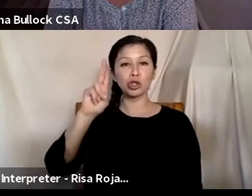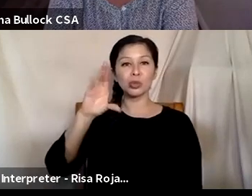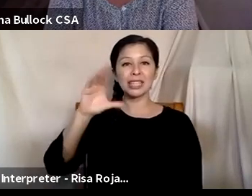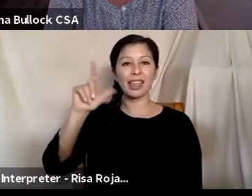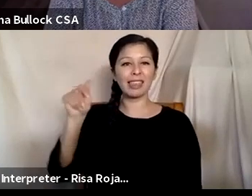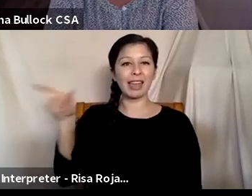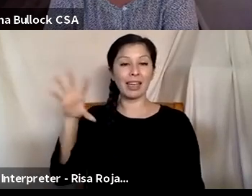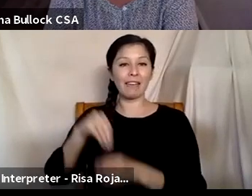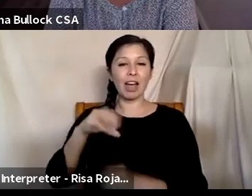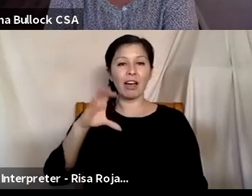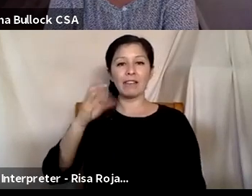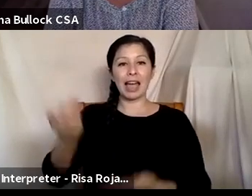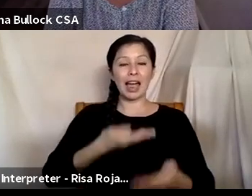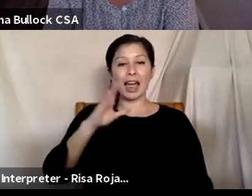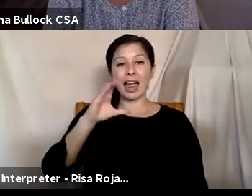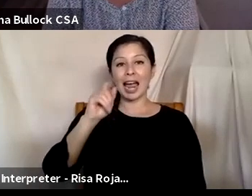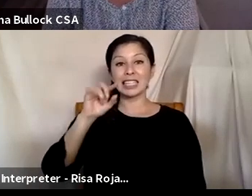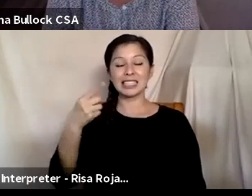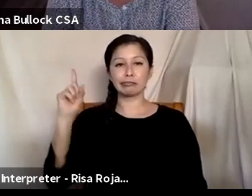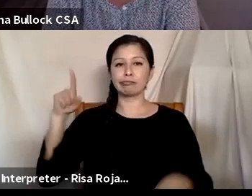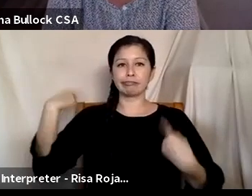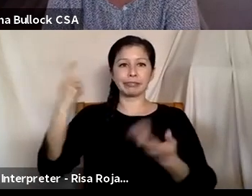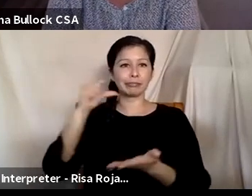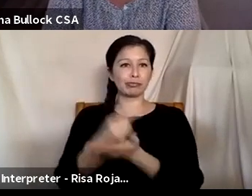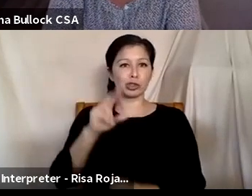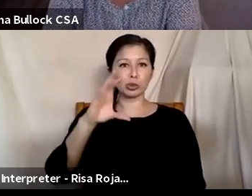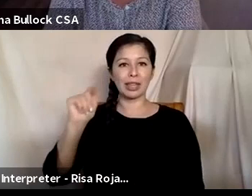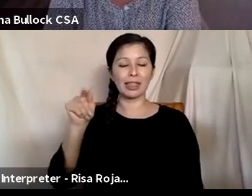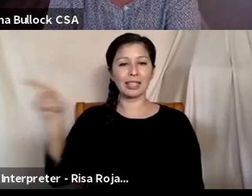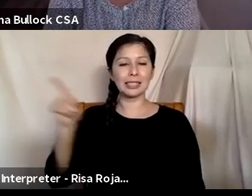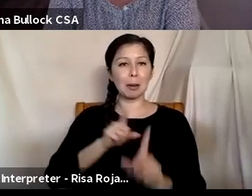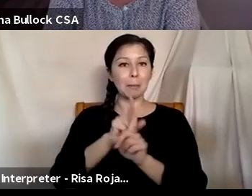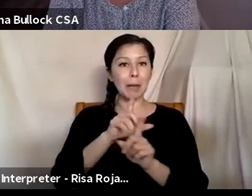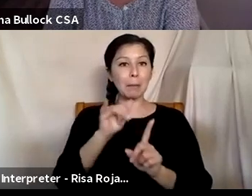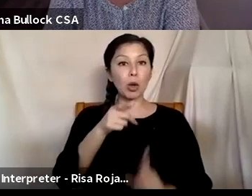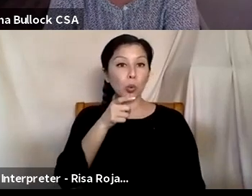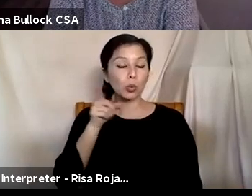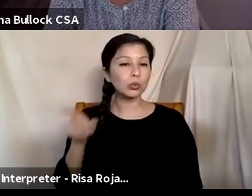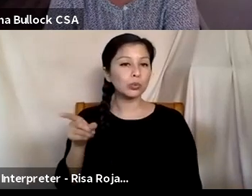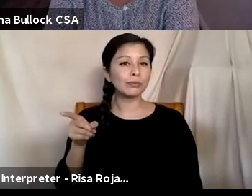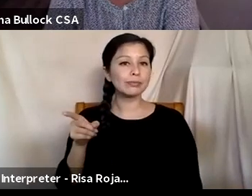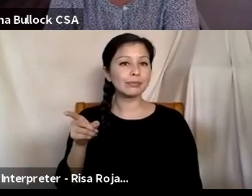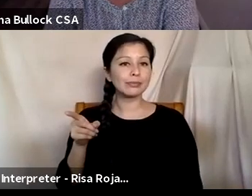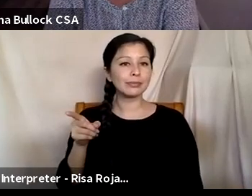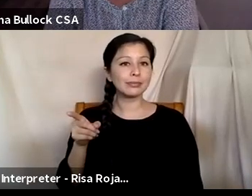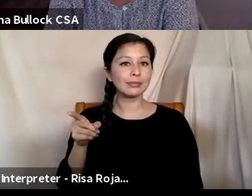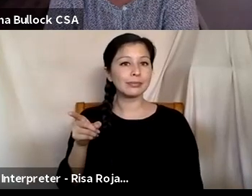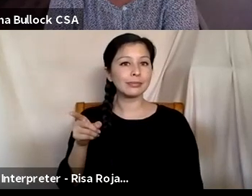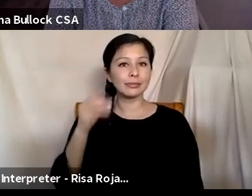been involved in casting ever since she graduated. She's been mentored by the